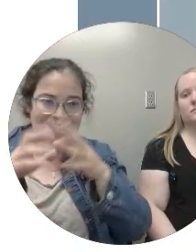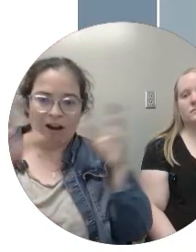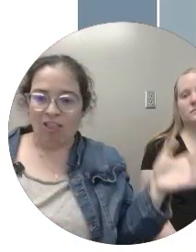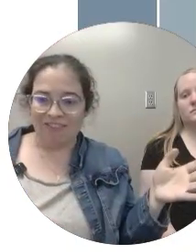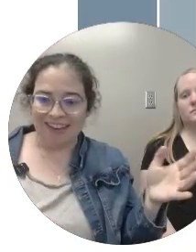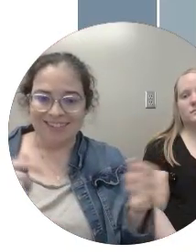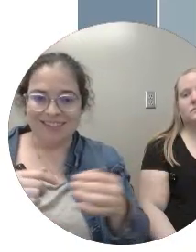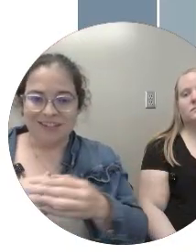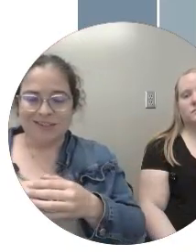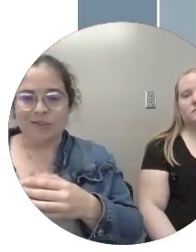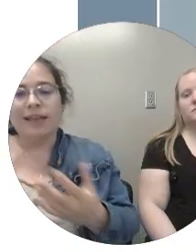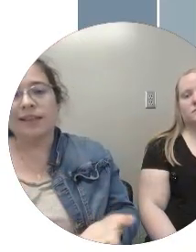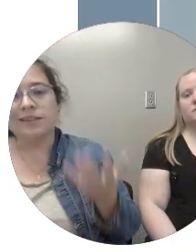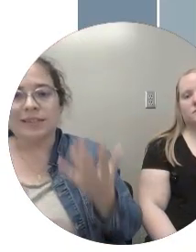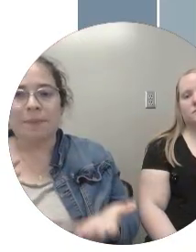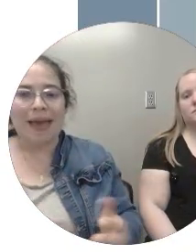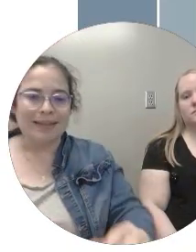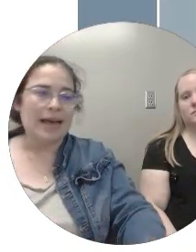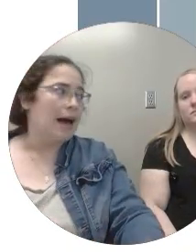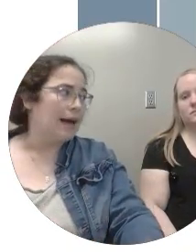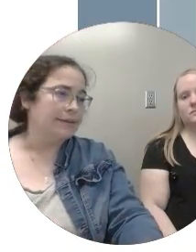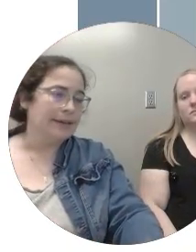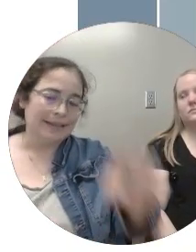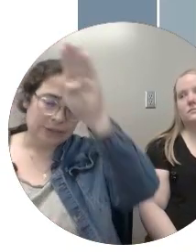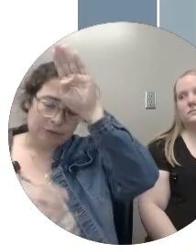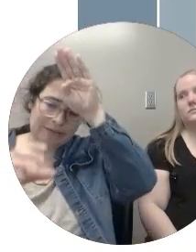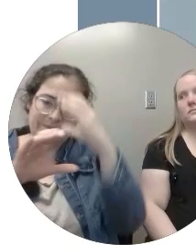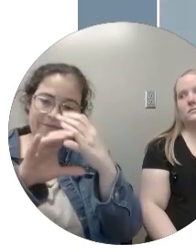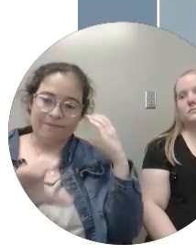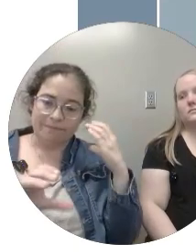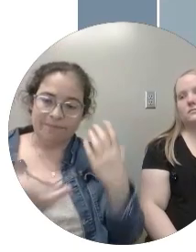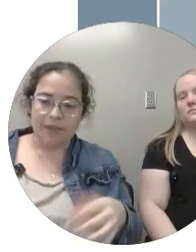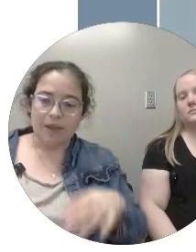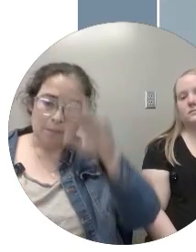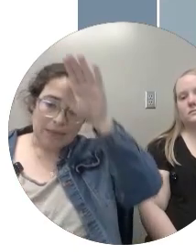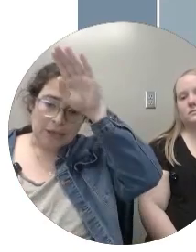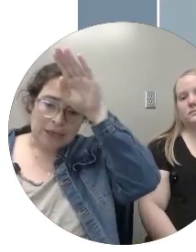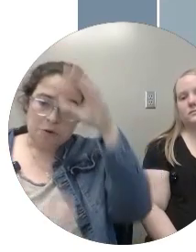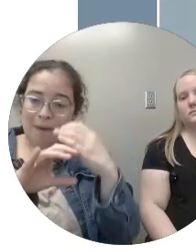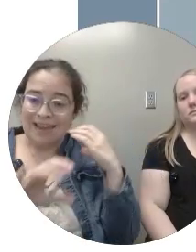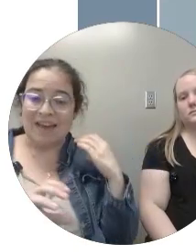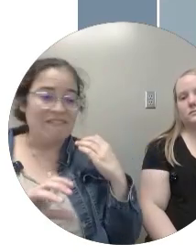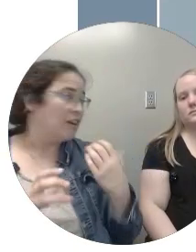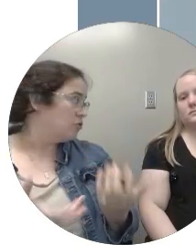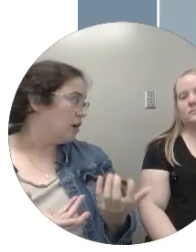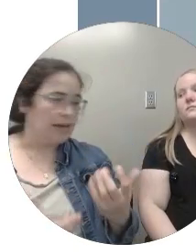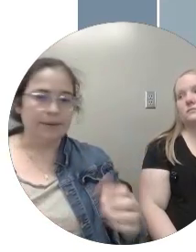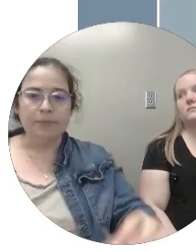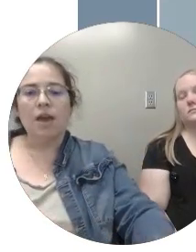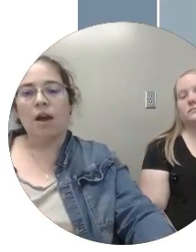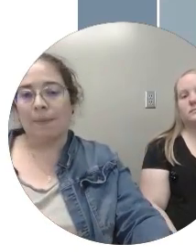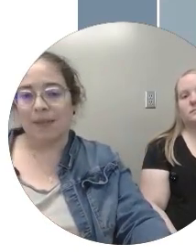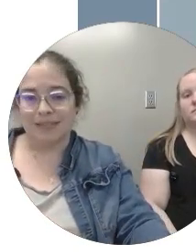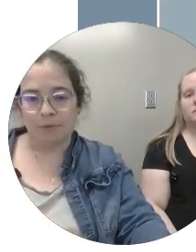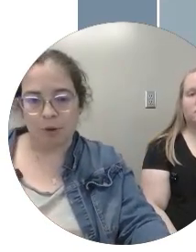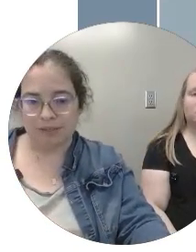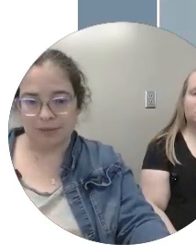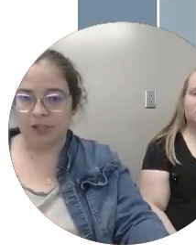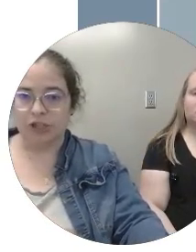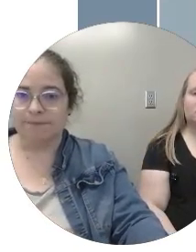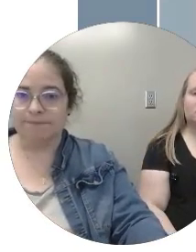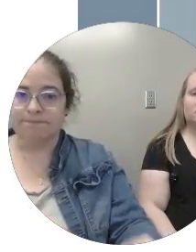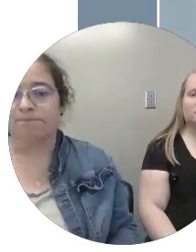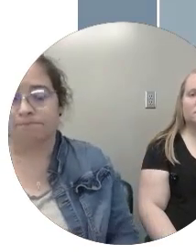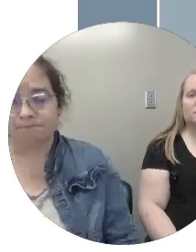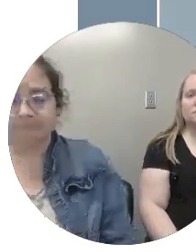right? They're getting all of it. So like that just depends on, and this is really, but like you might get fire truck then. Okay, let's keep